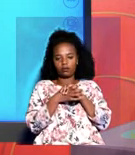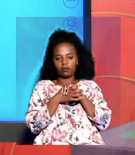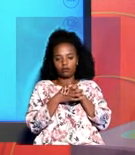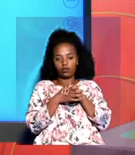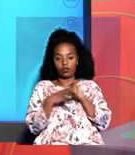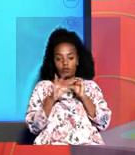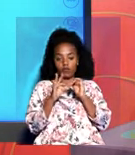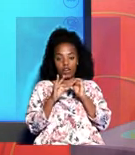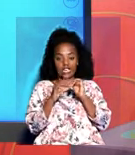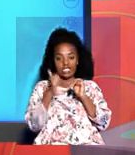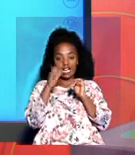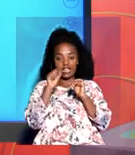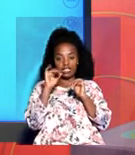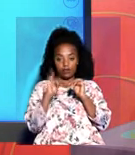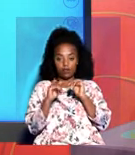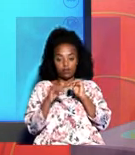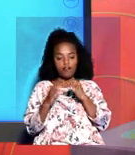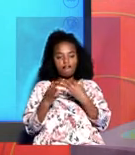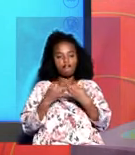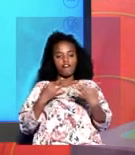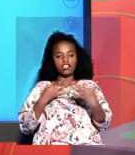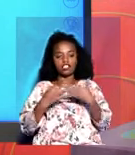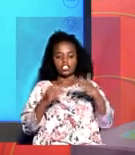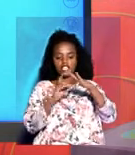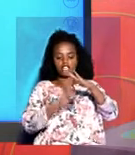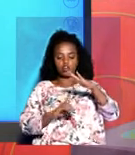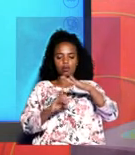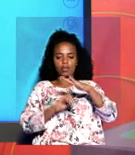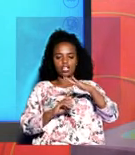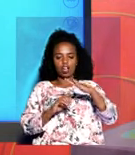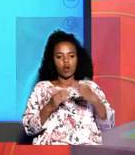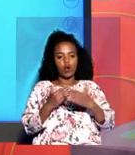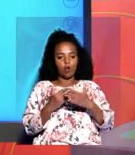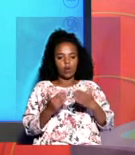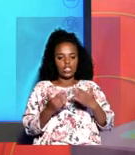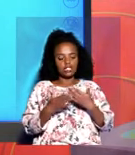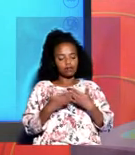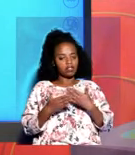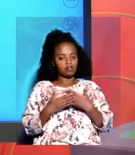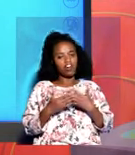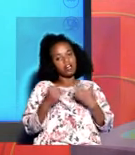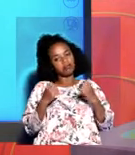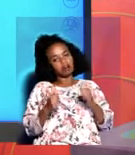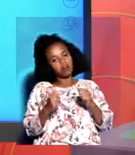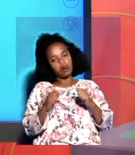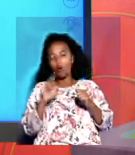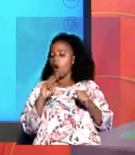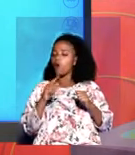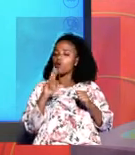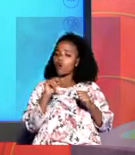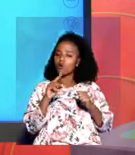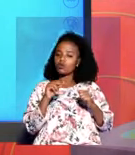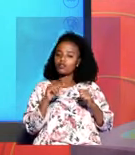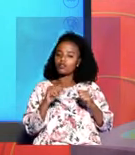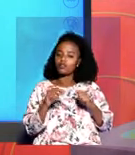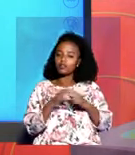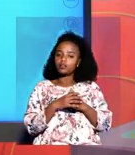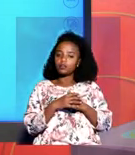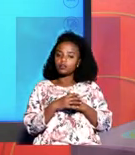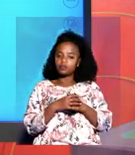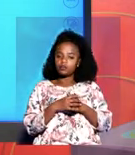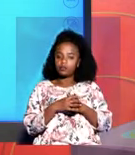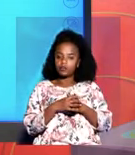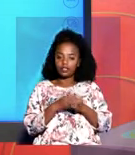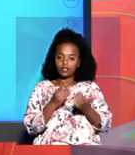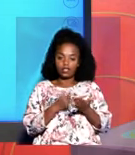To find the asymptote, first let's factorize the denominator, whether this will be simplified or not. Let's see this. So this